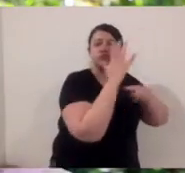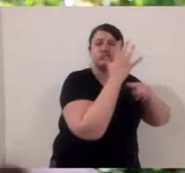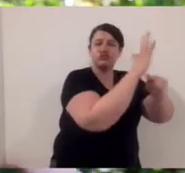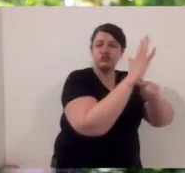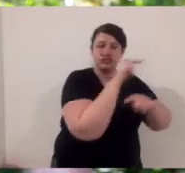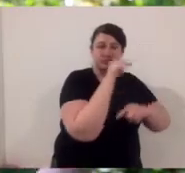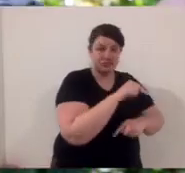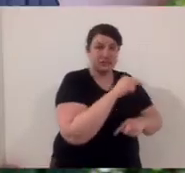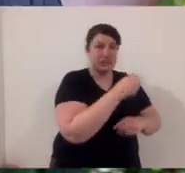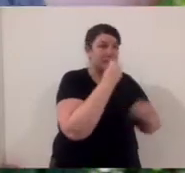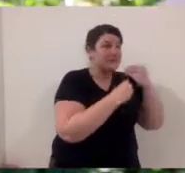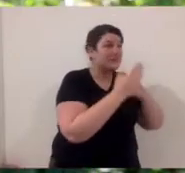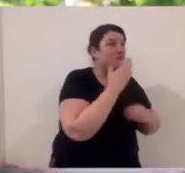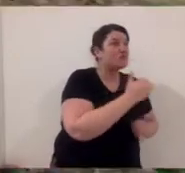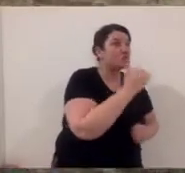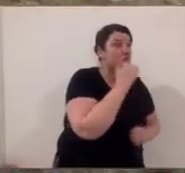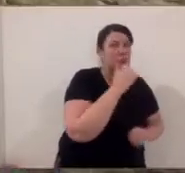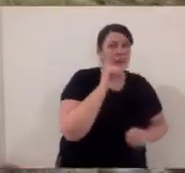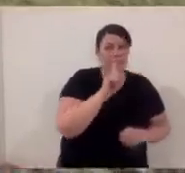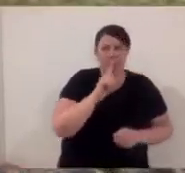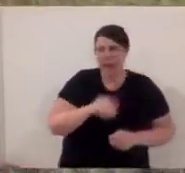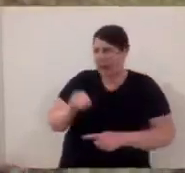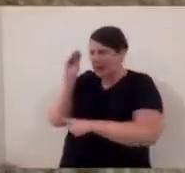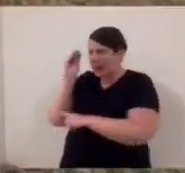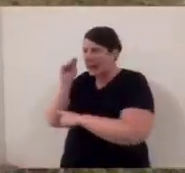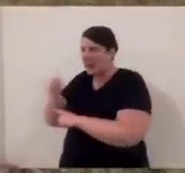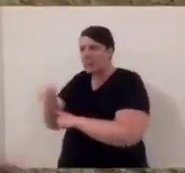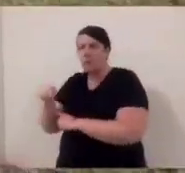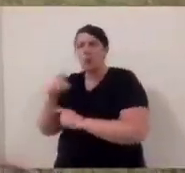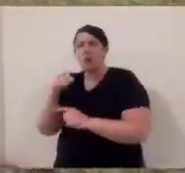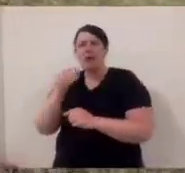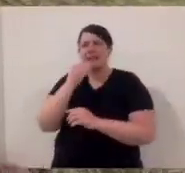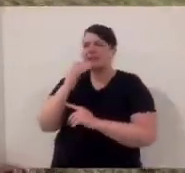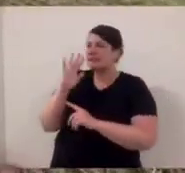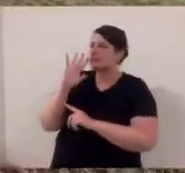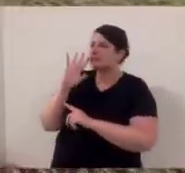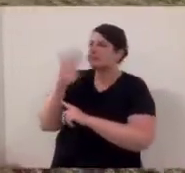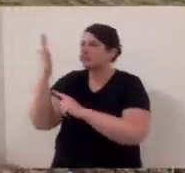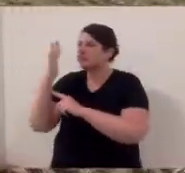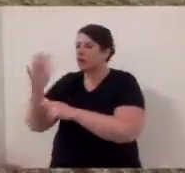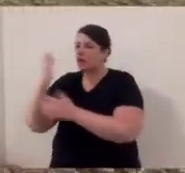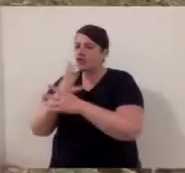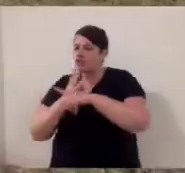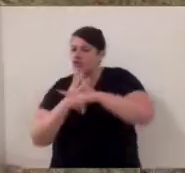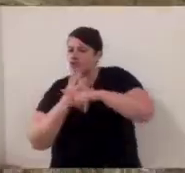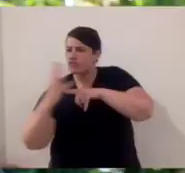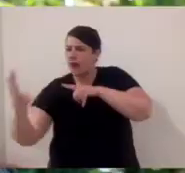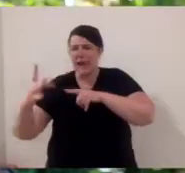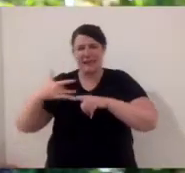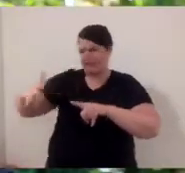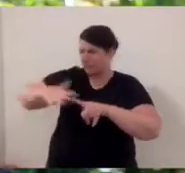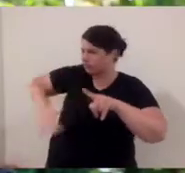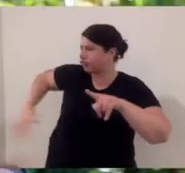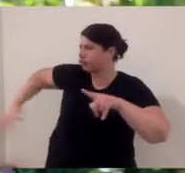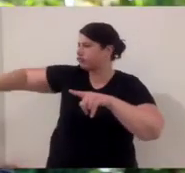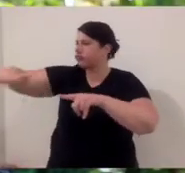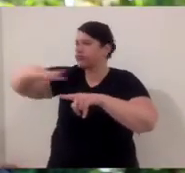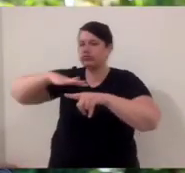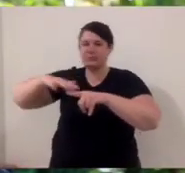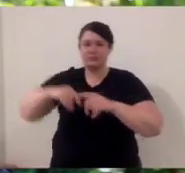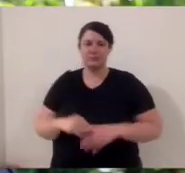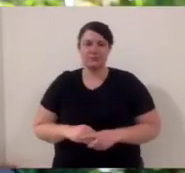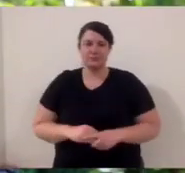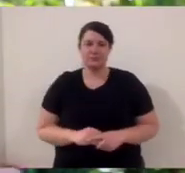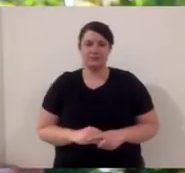Emus live in the arid interior of Australia, in the open woodlands and its grasslands, and they're very different in that regard. Let's take a look at an